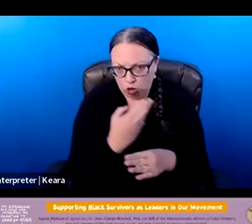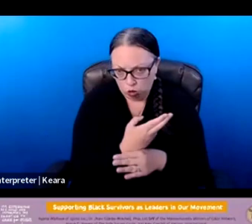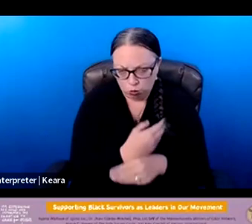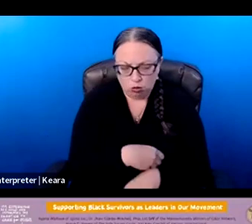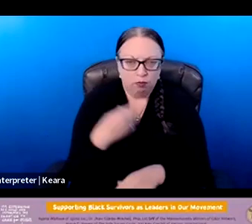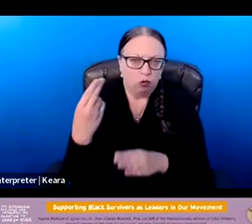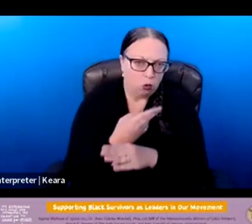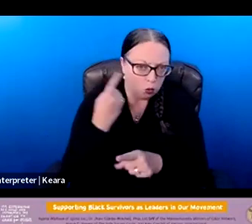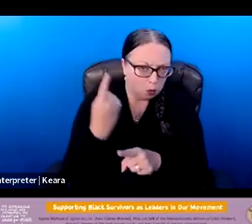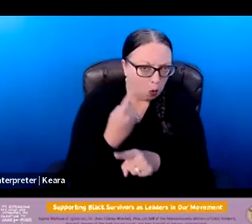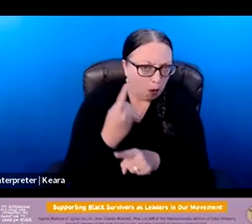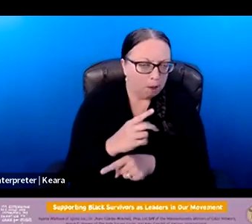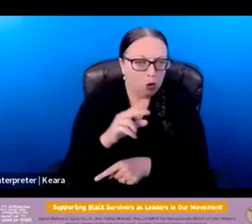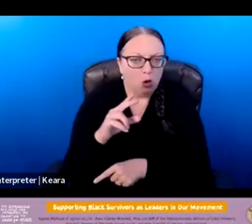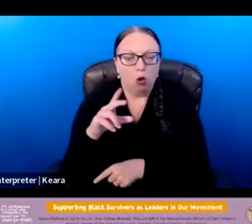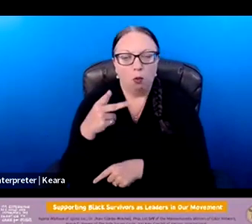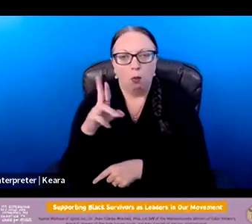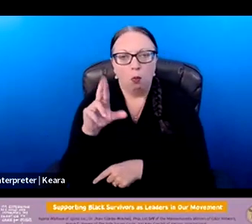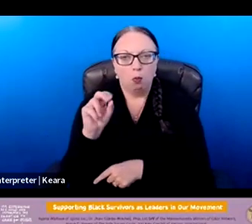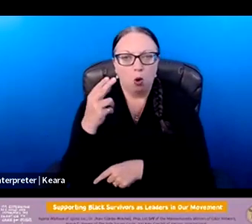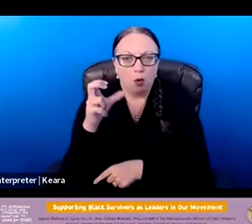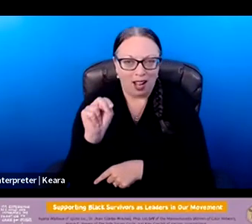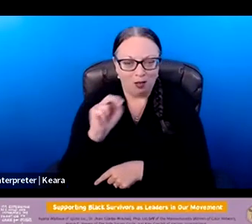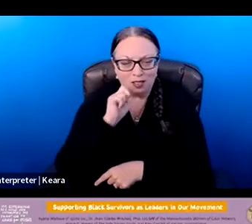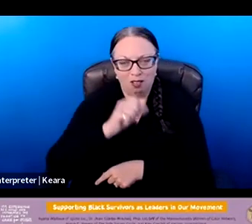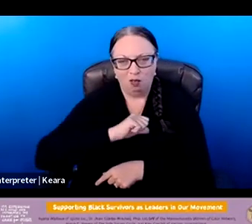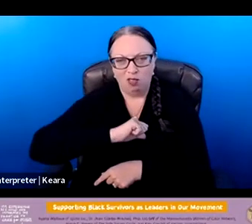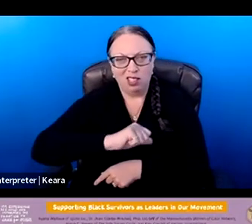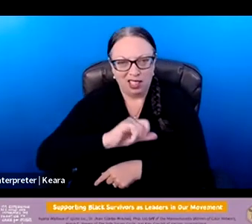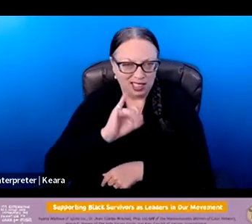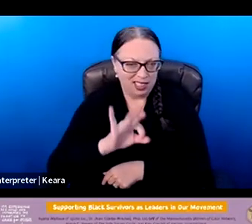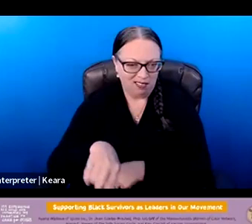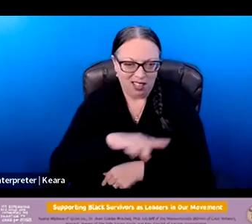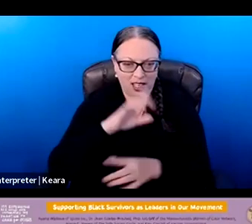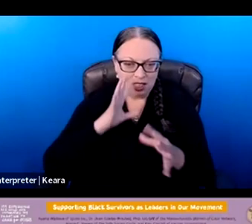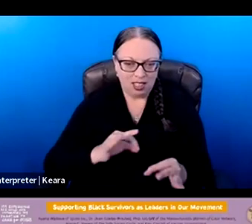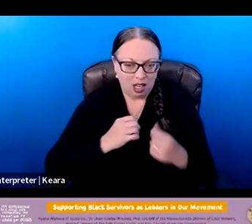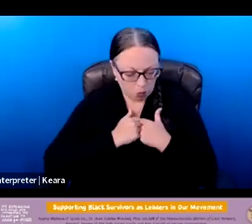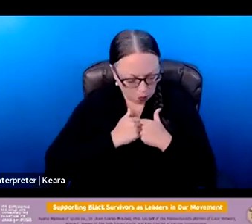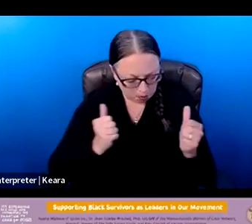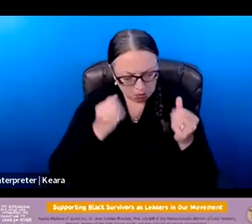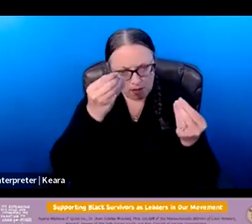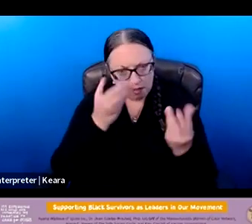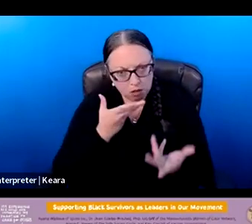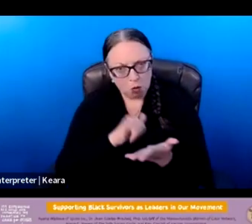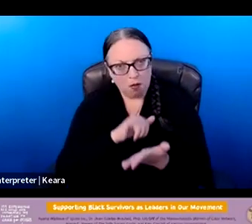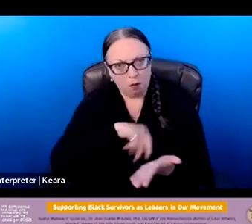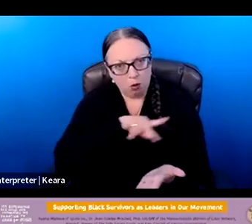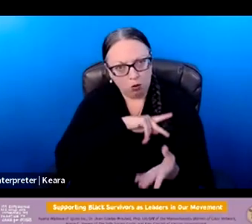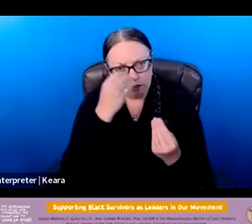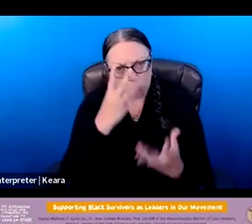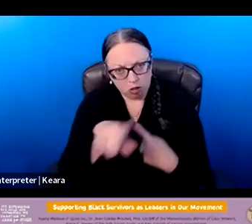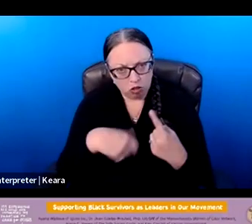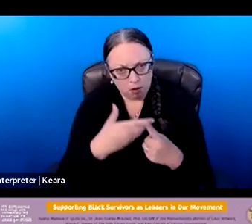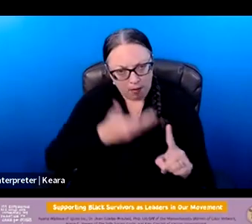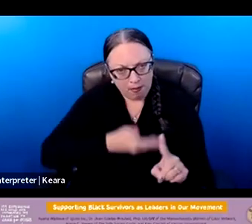the proper pronouns, and not giving them pushback when they do decide to be vulnerable and let us know that personal information about them that